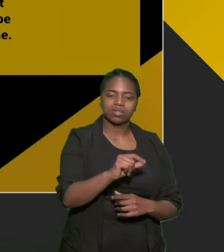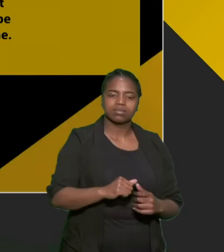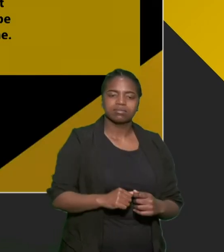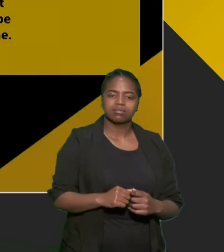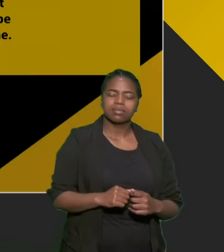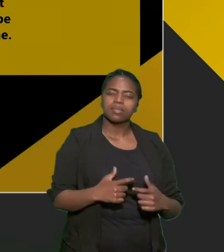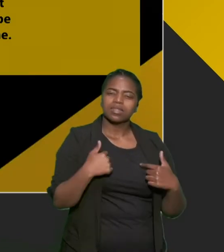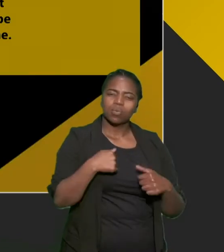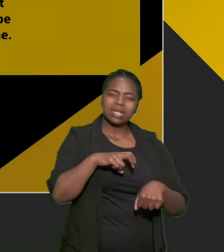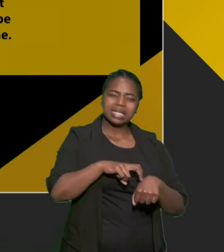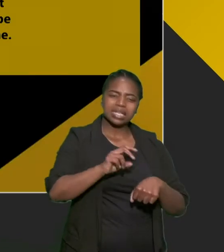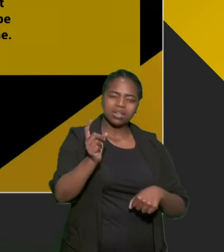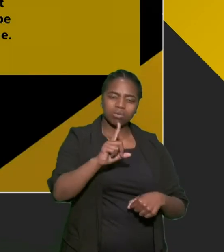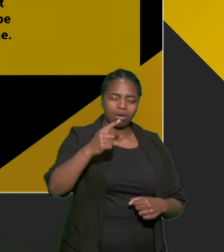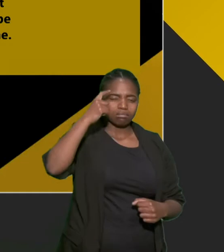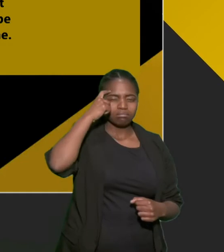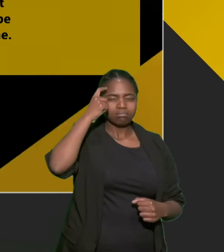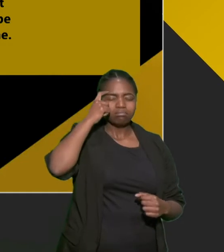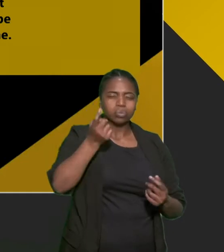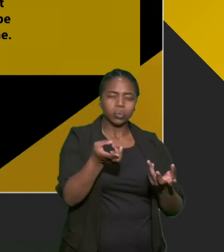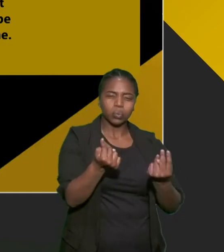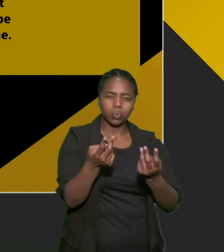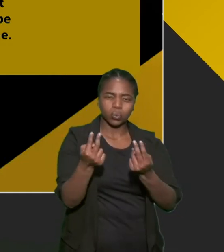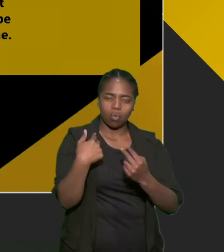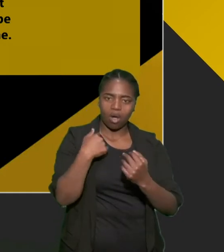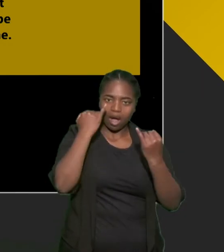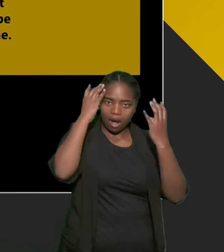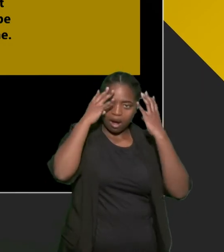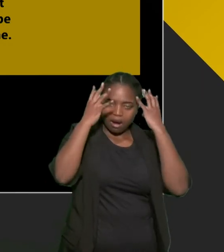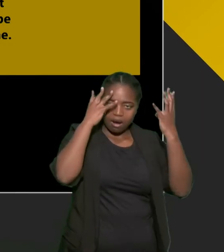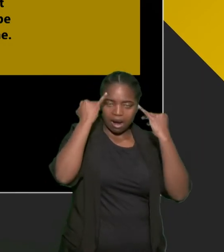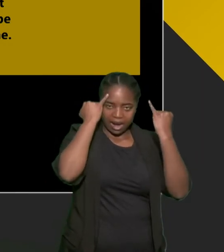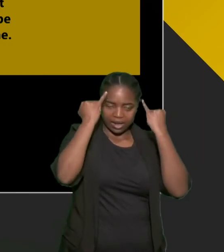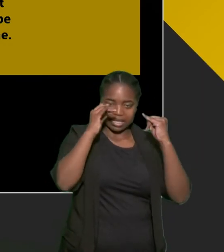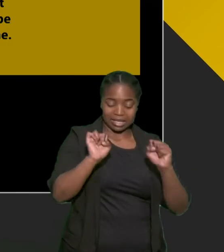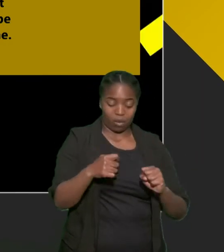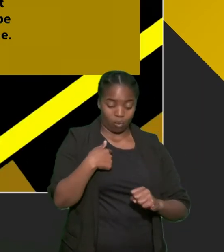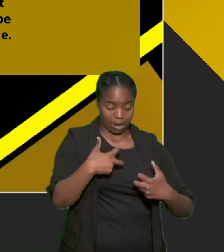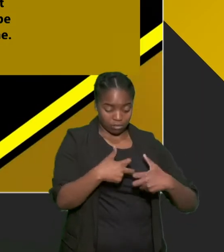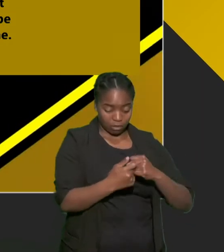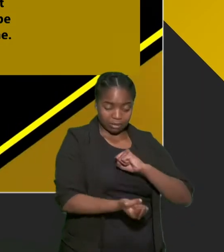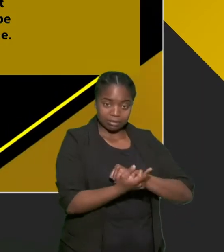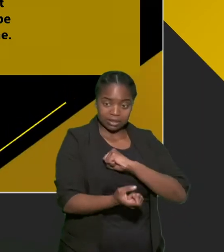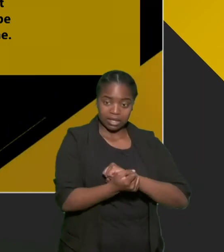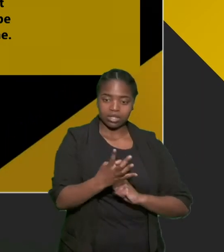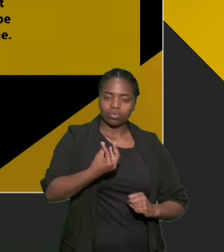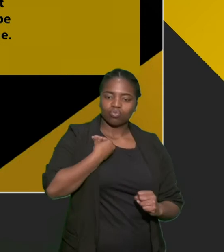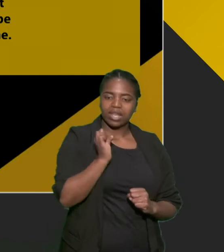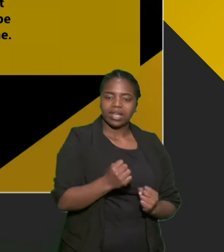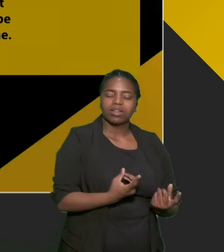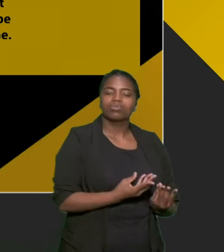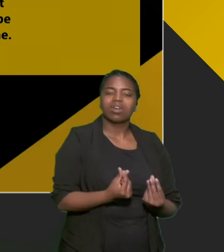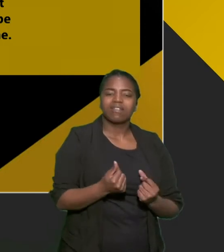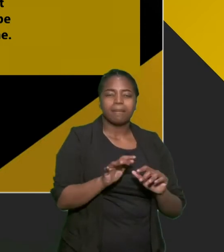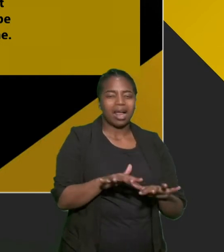really need fresh minds in the country's leadership to bring fresh ideas to deal with what we're facing as the youth. The